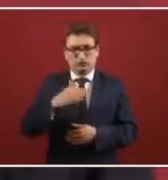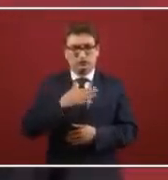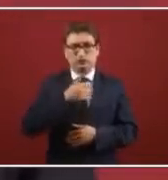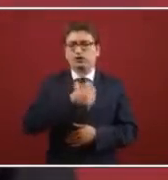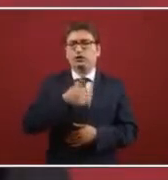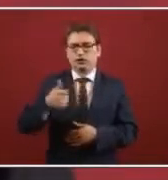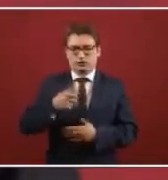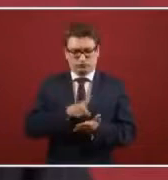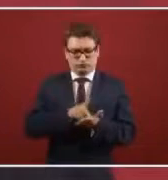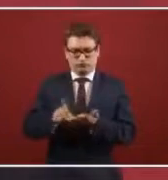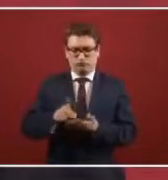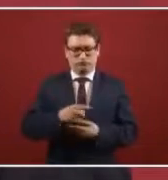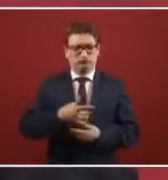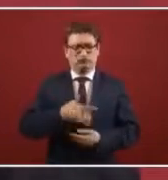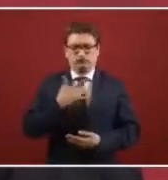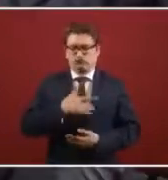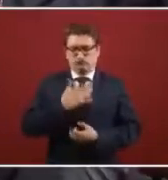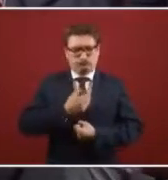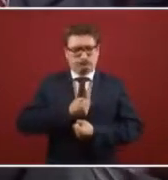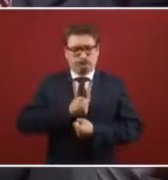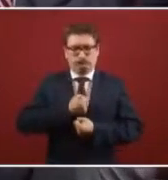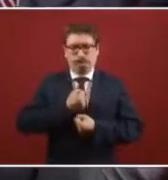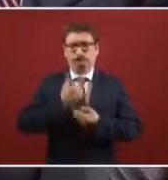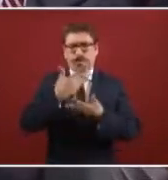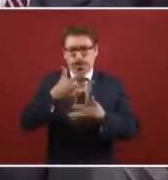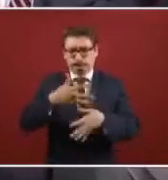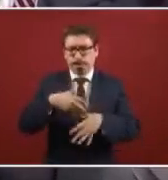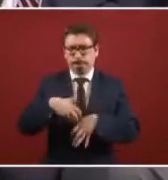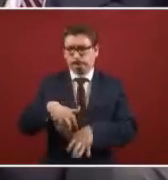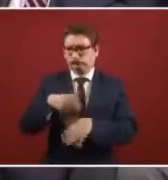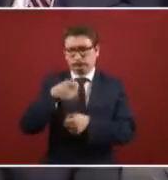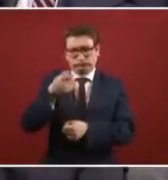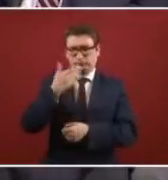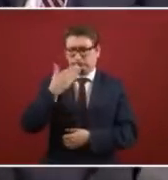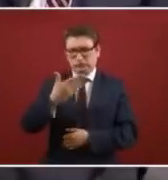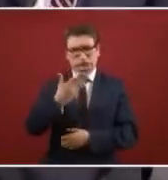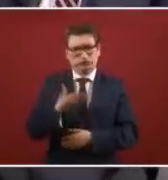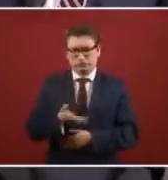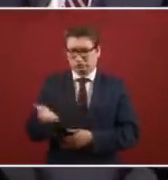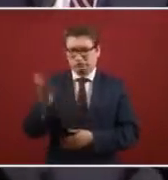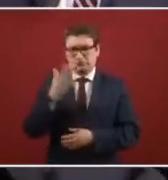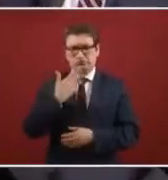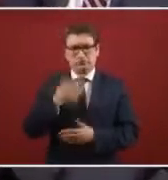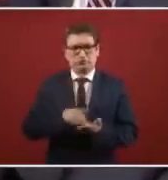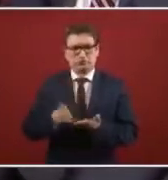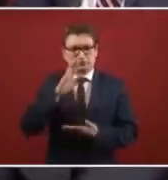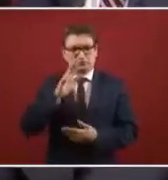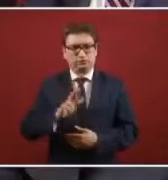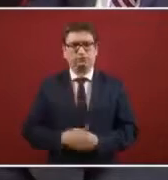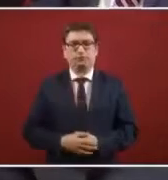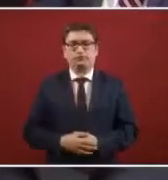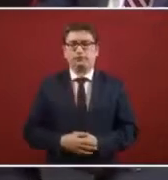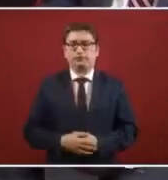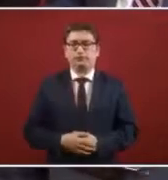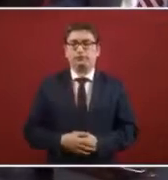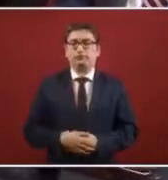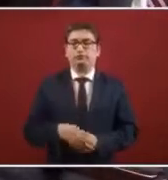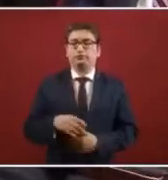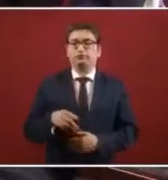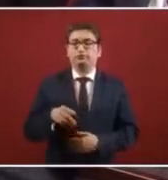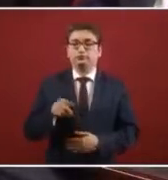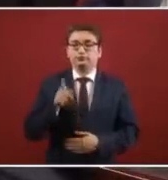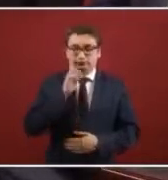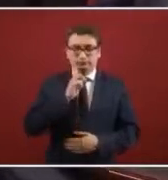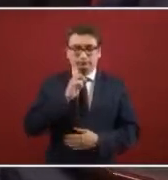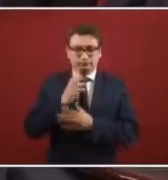mix the right to manifestation. Of course, that's a sacred right. De que esta es